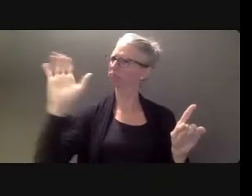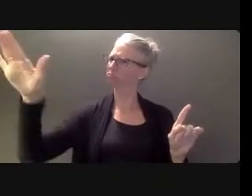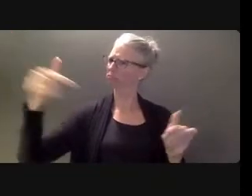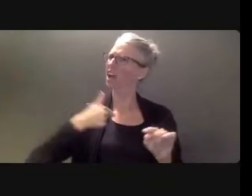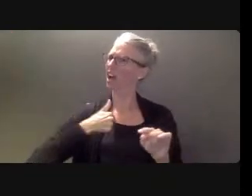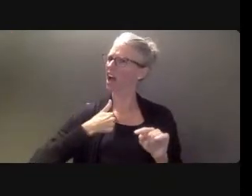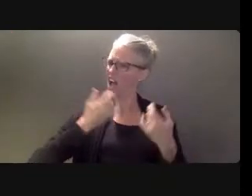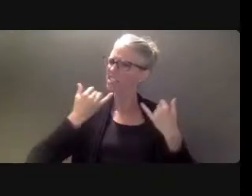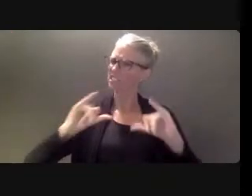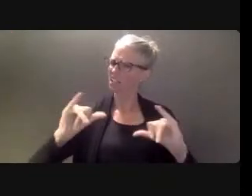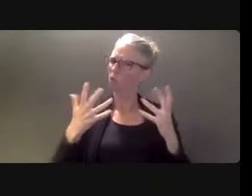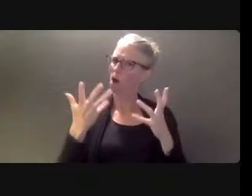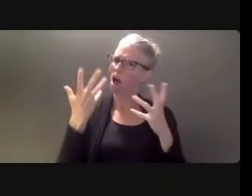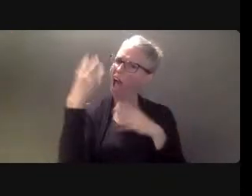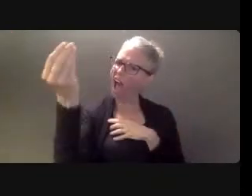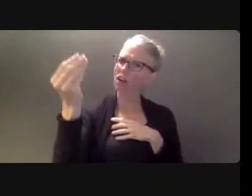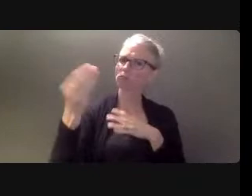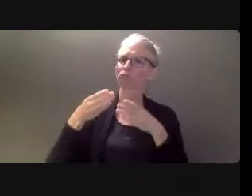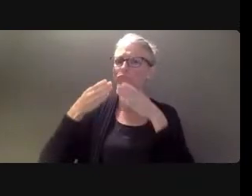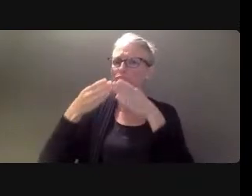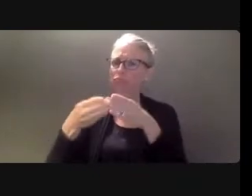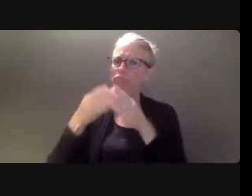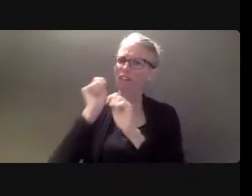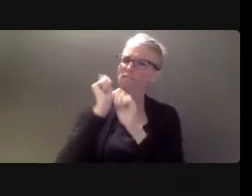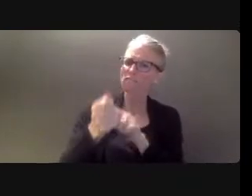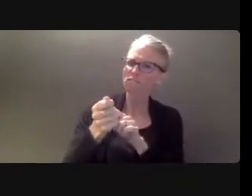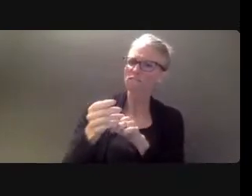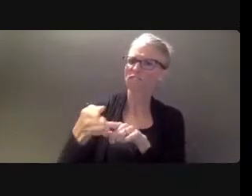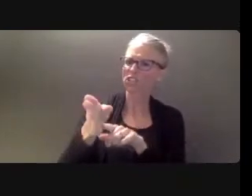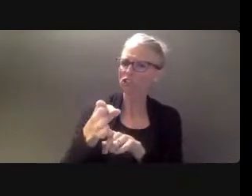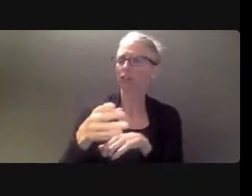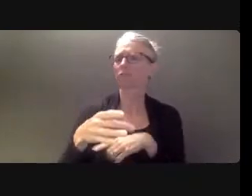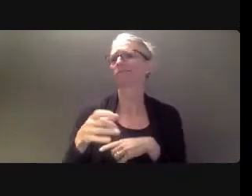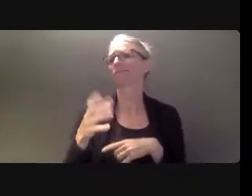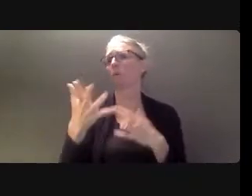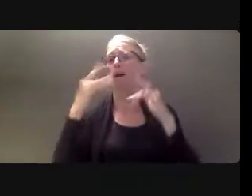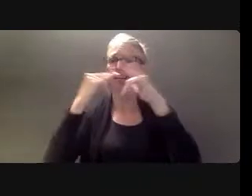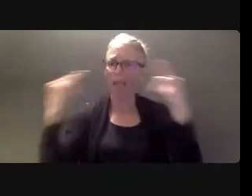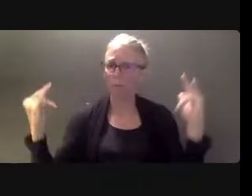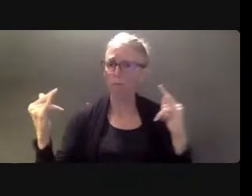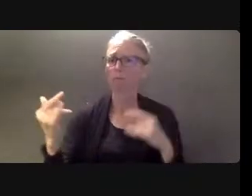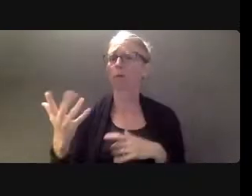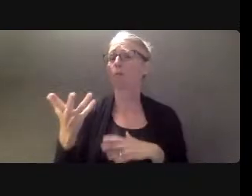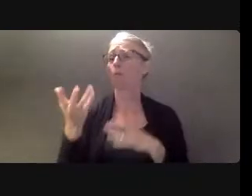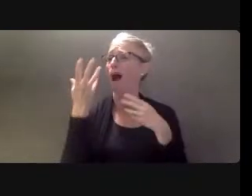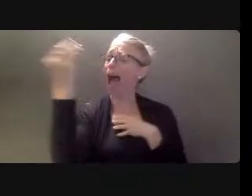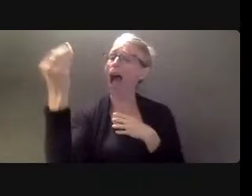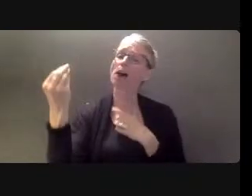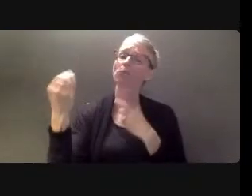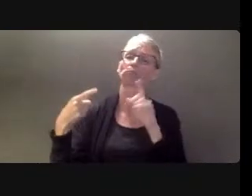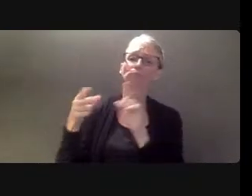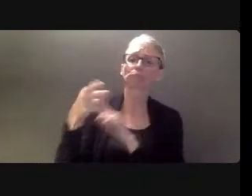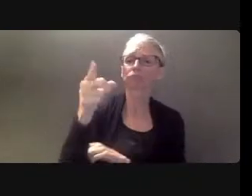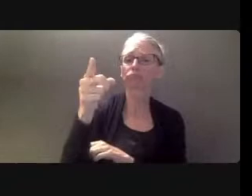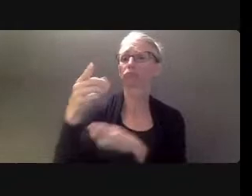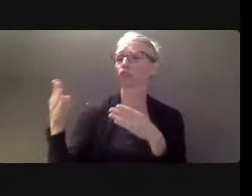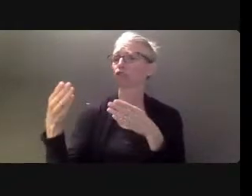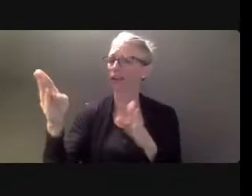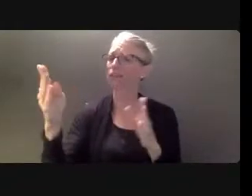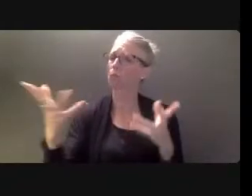fishing. I still want to get out, enjoy the trails, go camping. And so that's the big thing, that everybody's utilizing their voice a lot